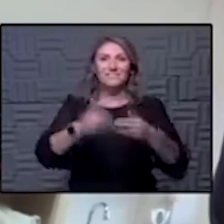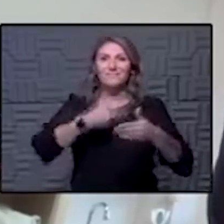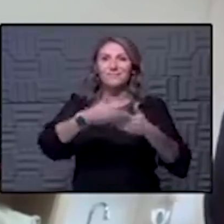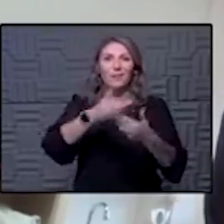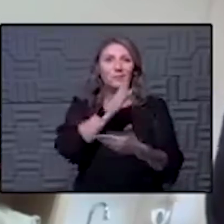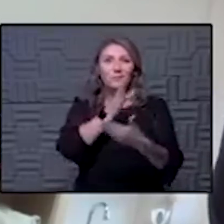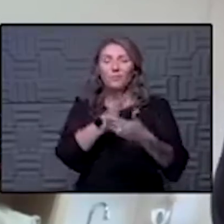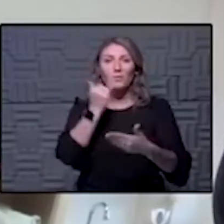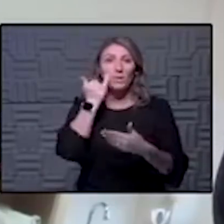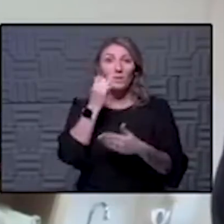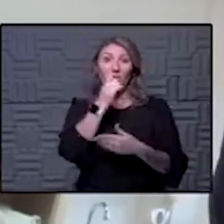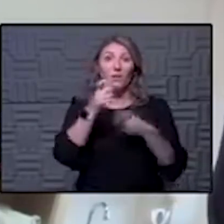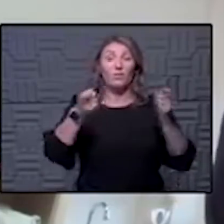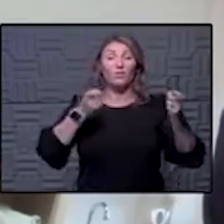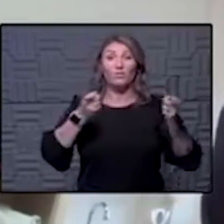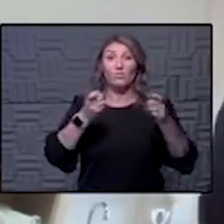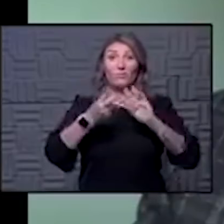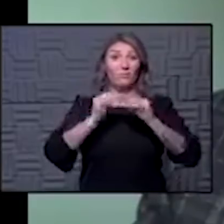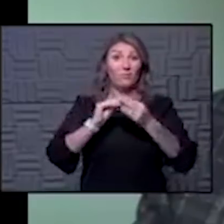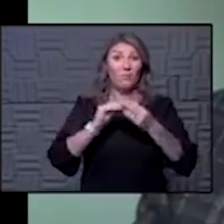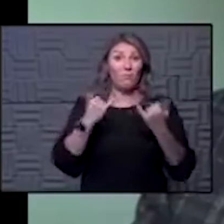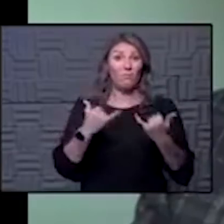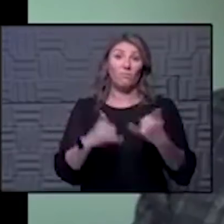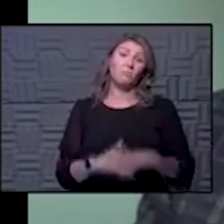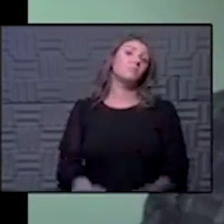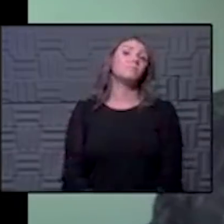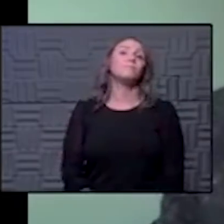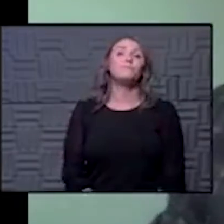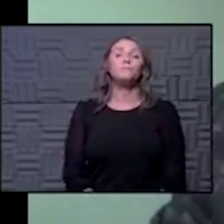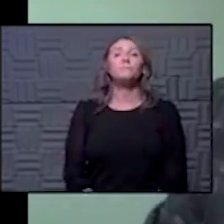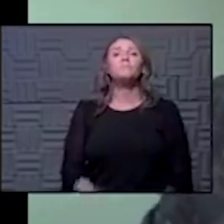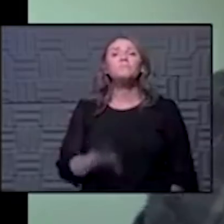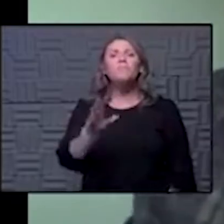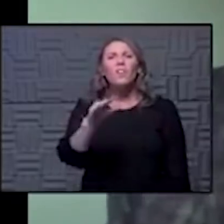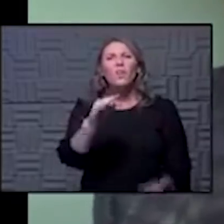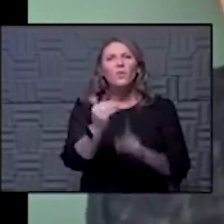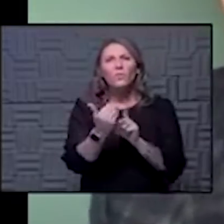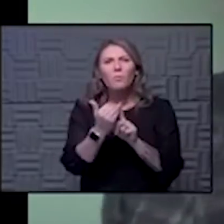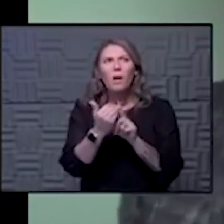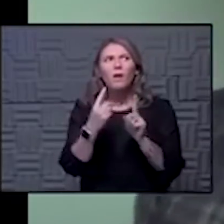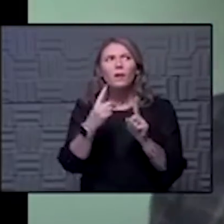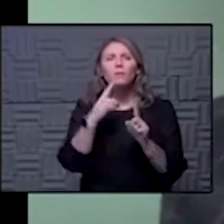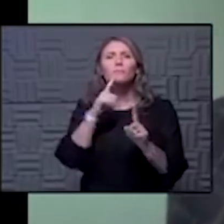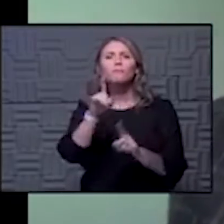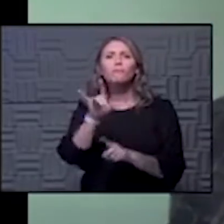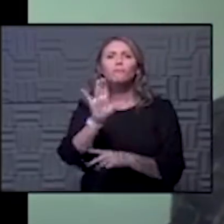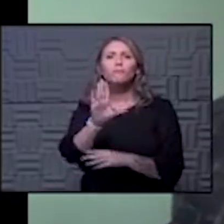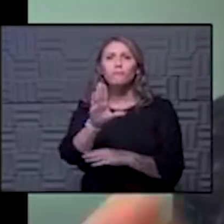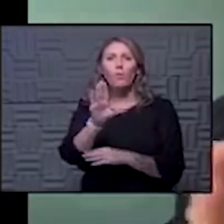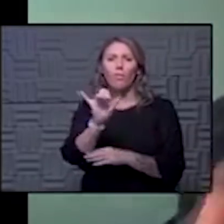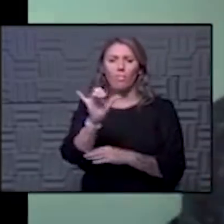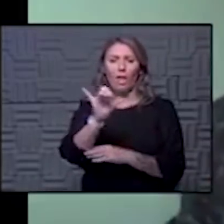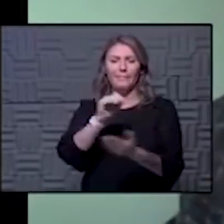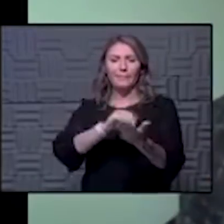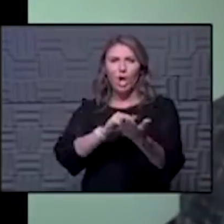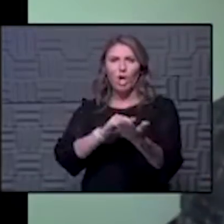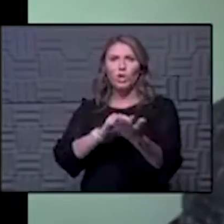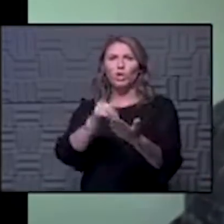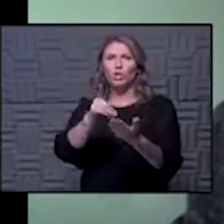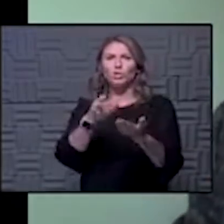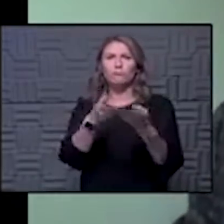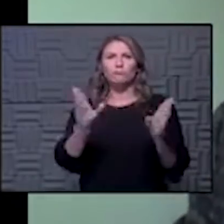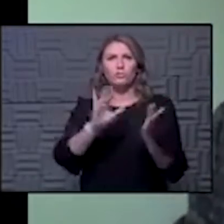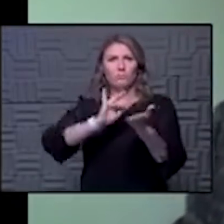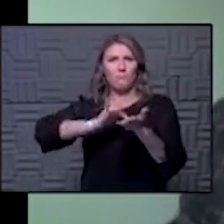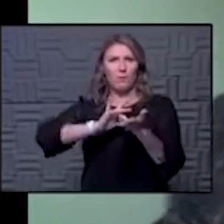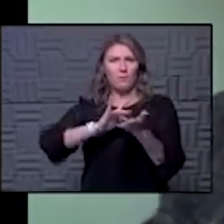be if we don't get control of the numbers. And Garold, remind me, you're like the doctor's doctor in Wichita. I mean, you're a general medicine doctor, but